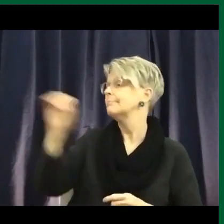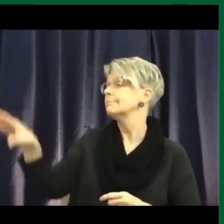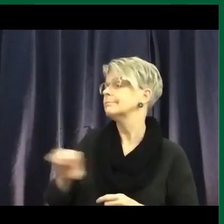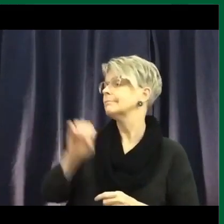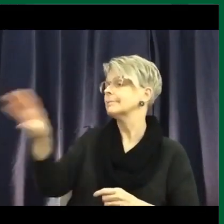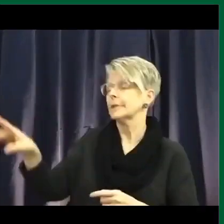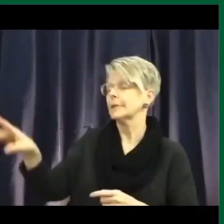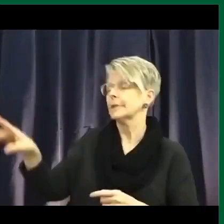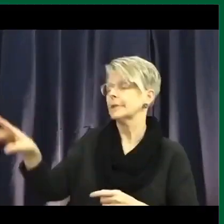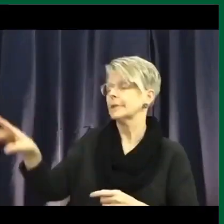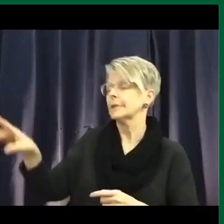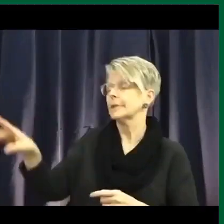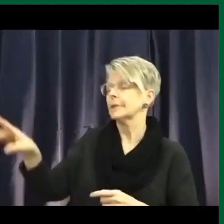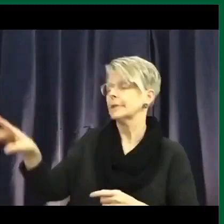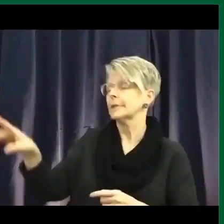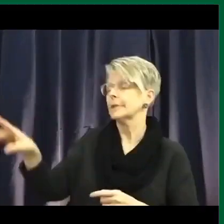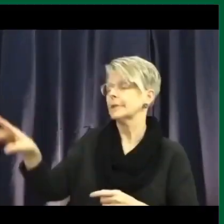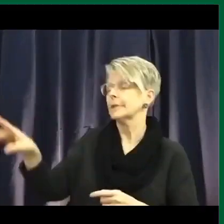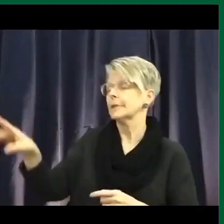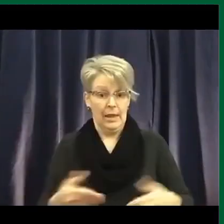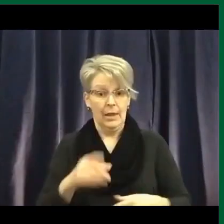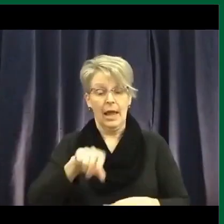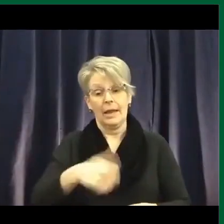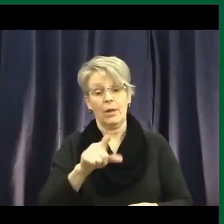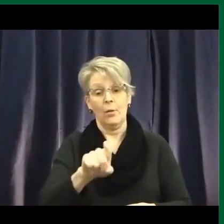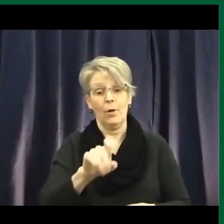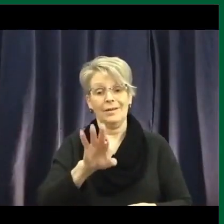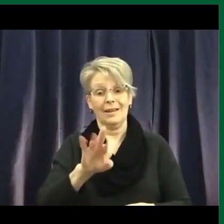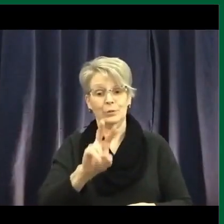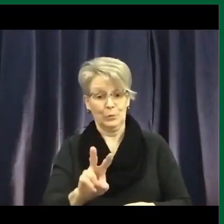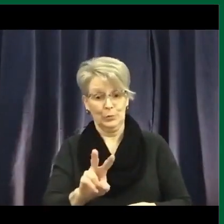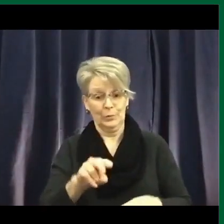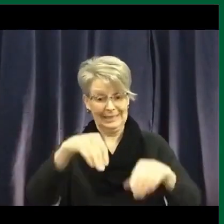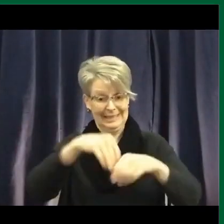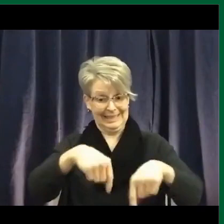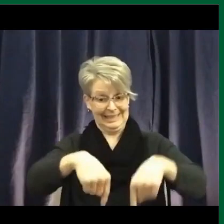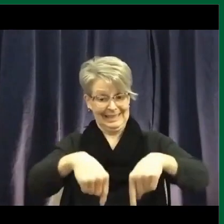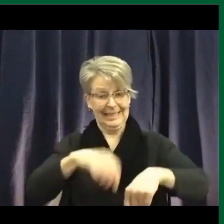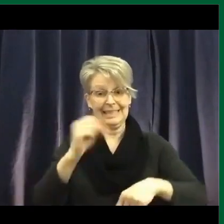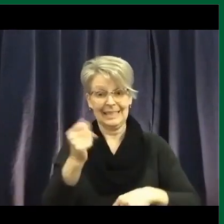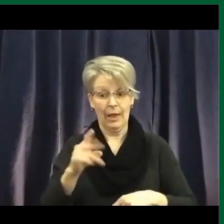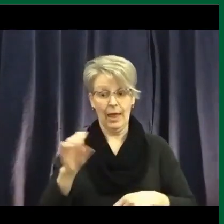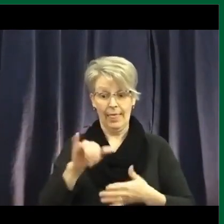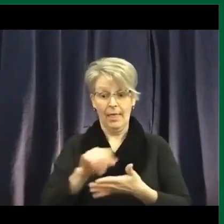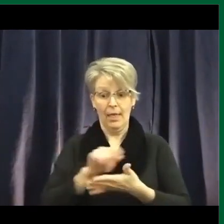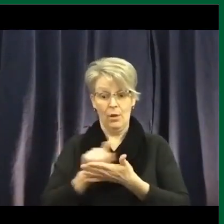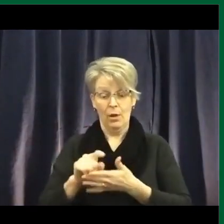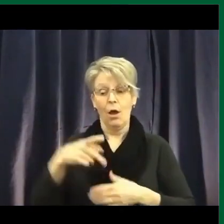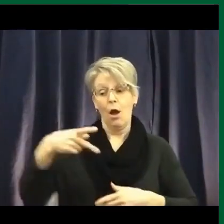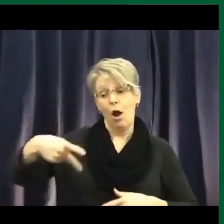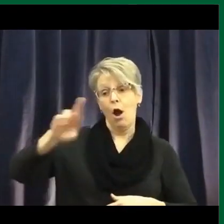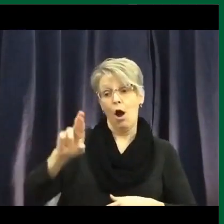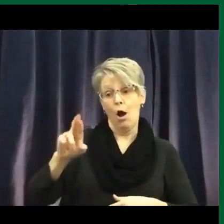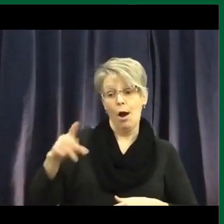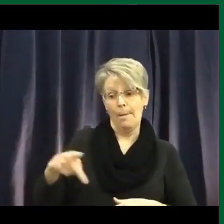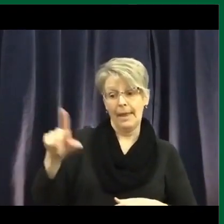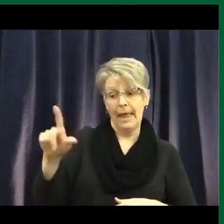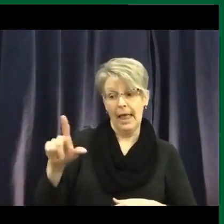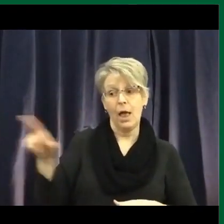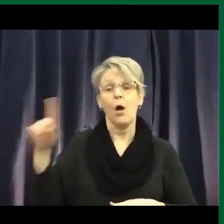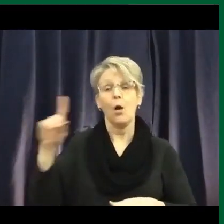additional 192 whole genome sequences in-house. And as of this week, RPL is going to start screening